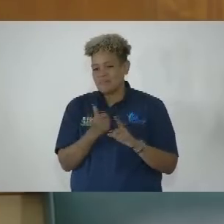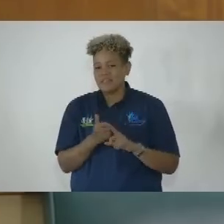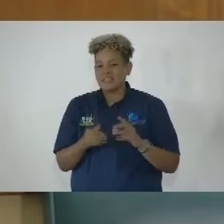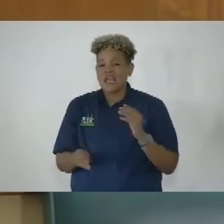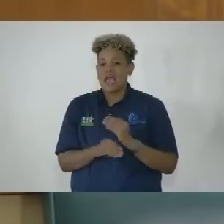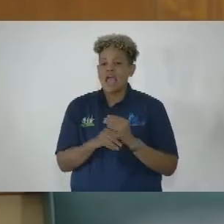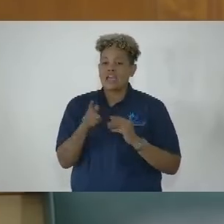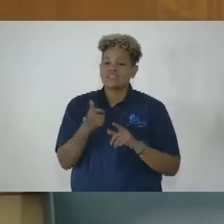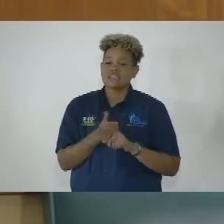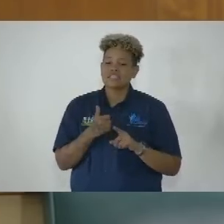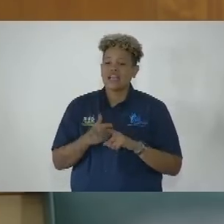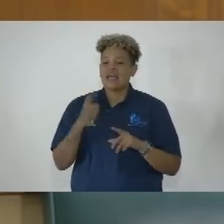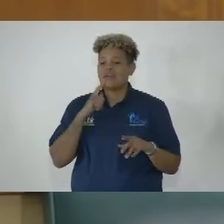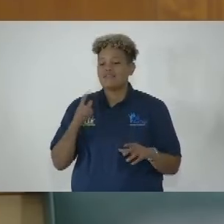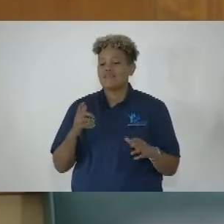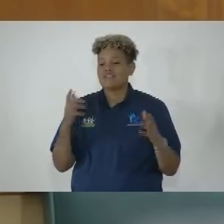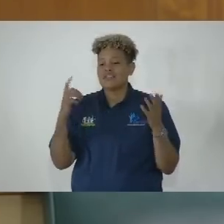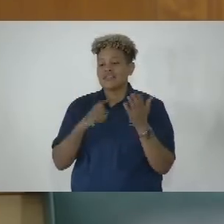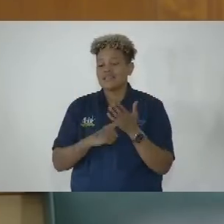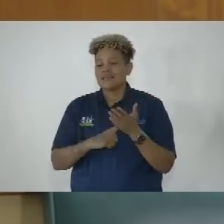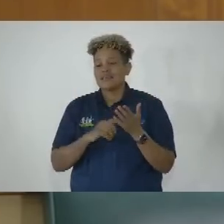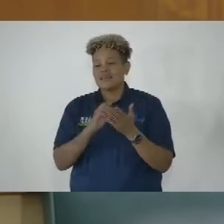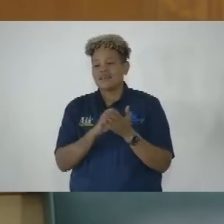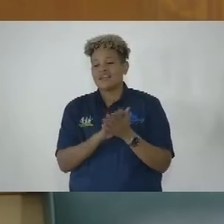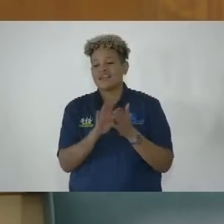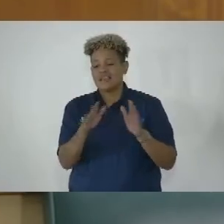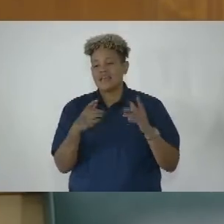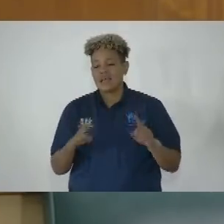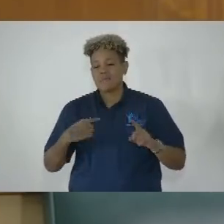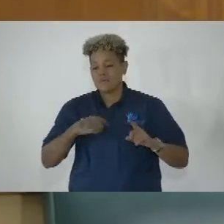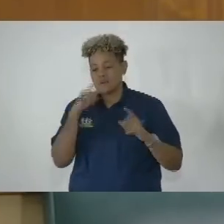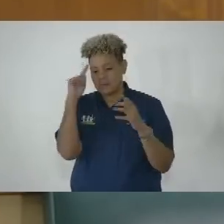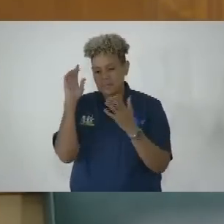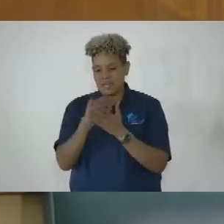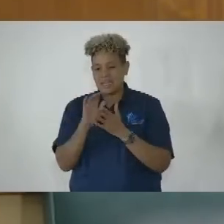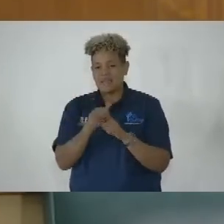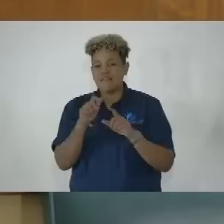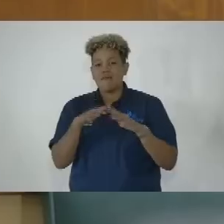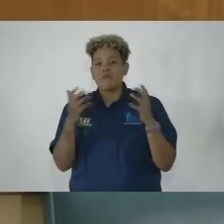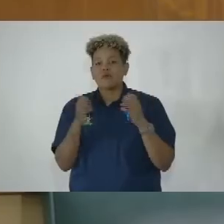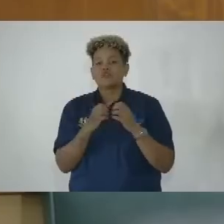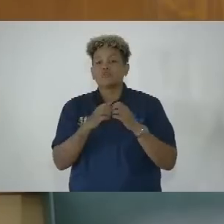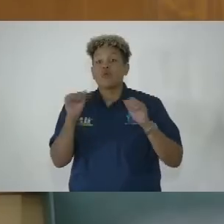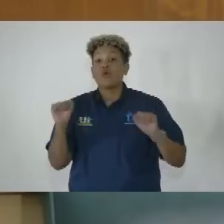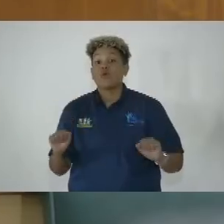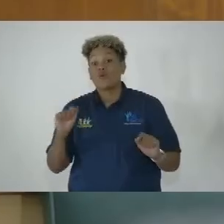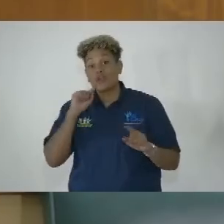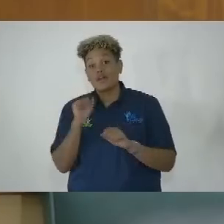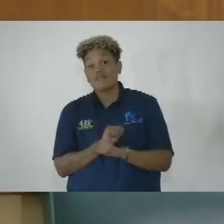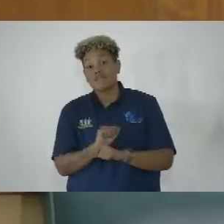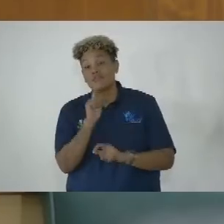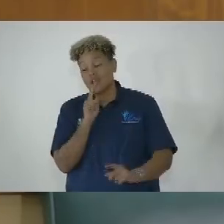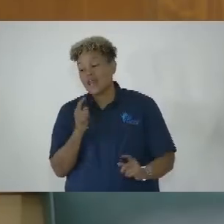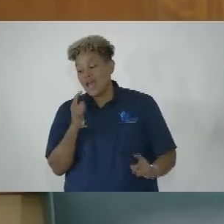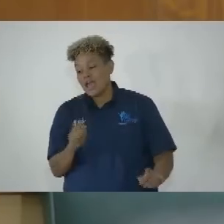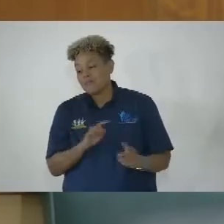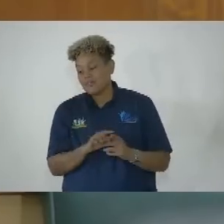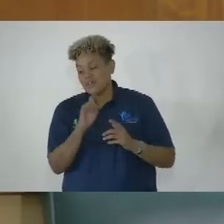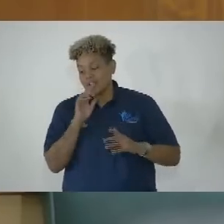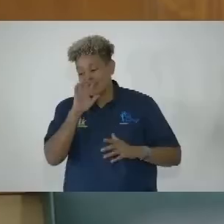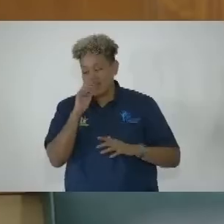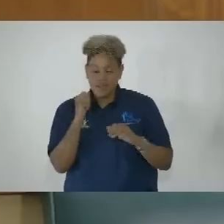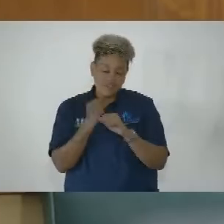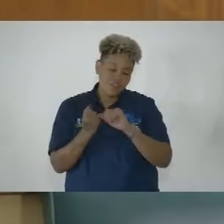are being tabled today and debated, we believe that much more could have been done in the 5